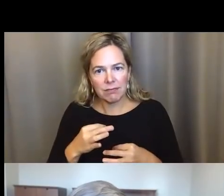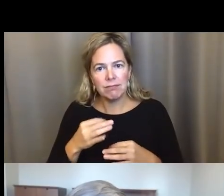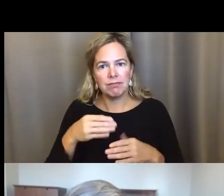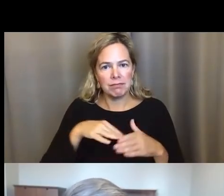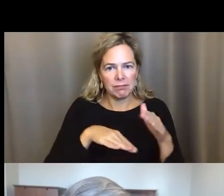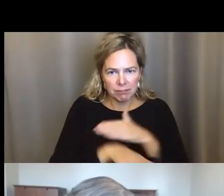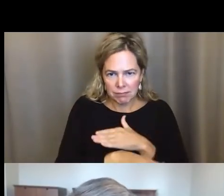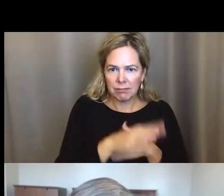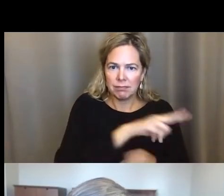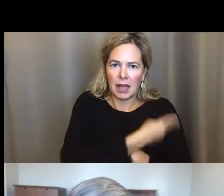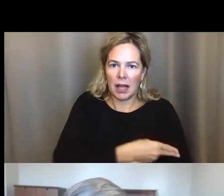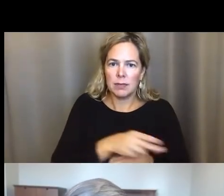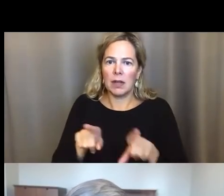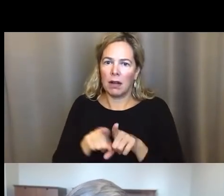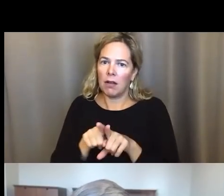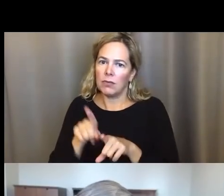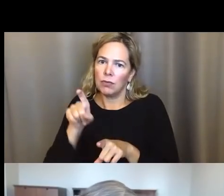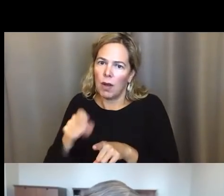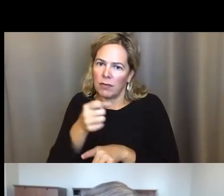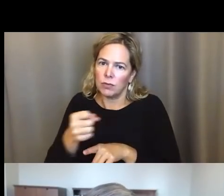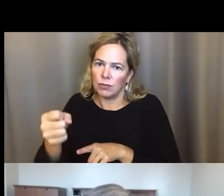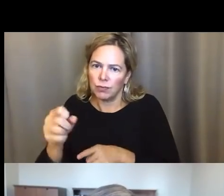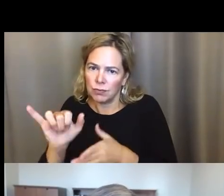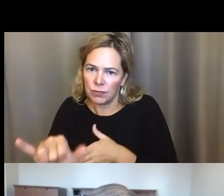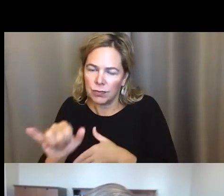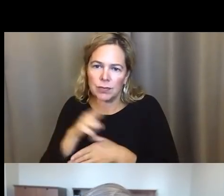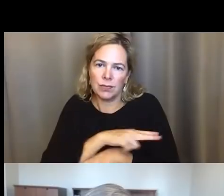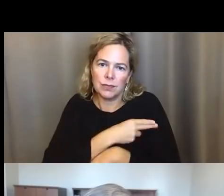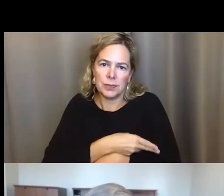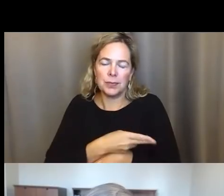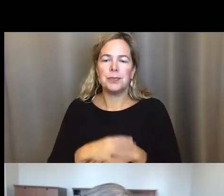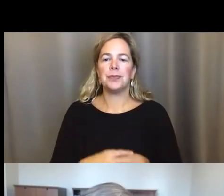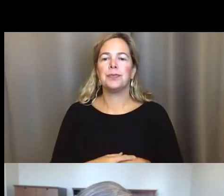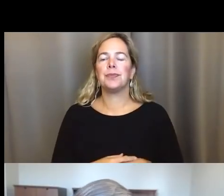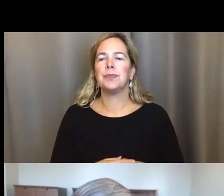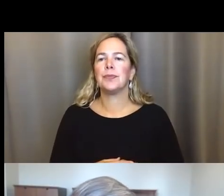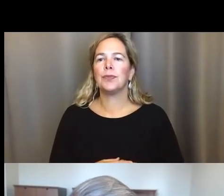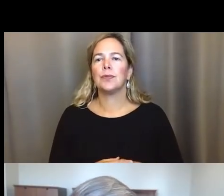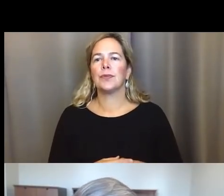towers. So that's what we're doing. Now, if you go to the next slide,